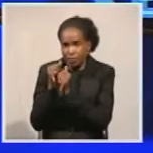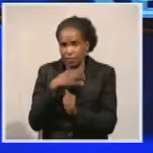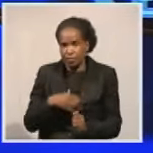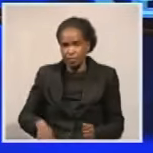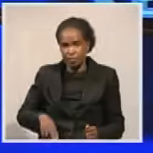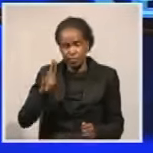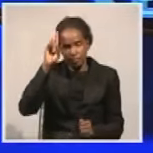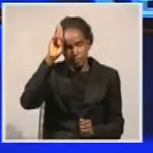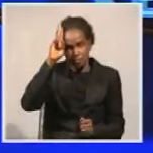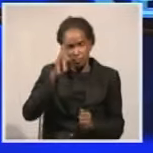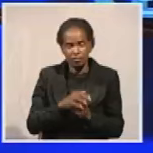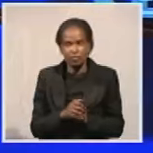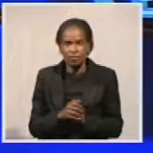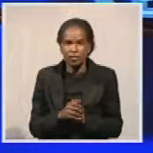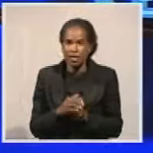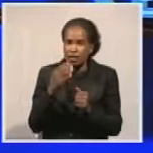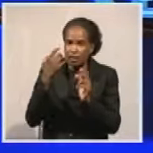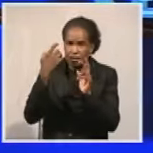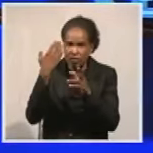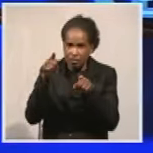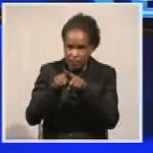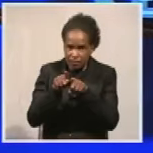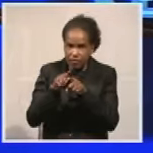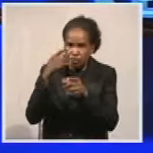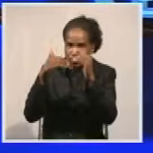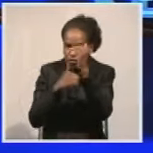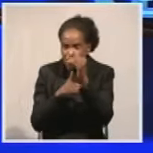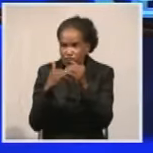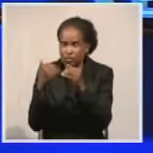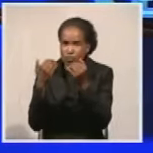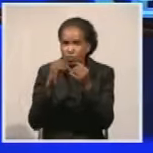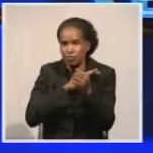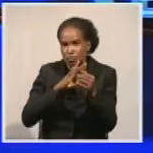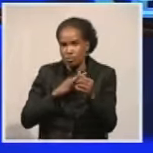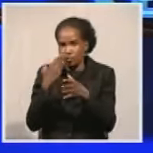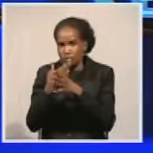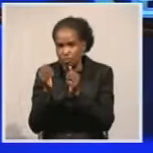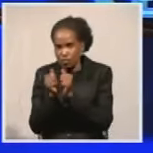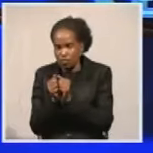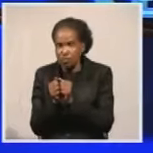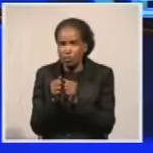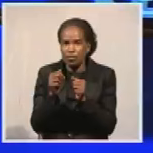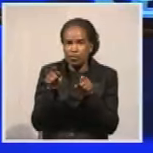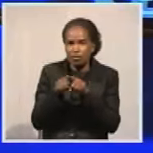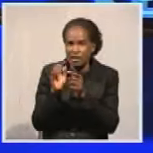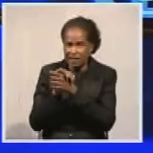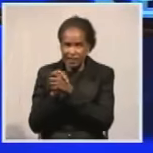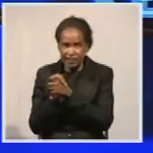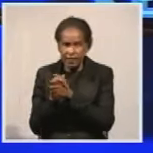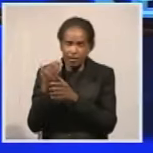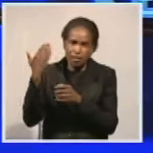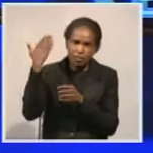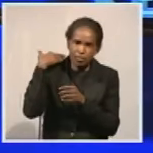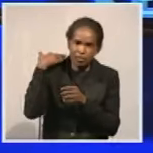at individual and personal level when he was our director at